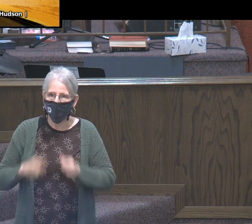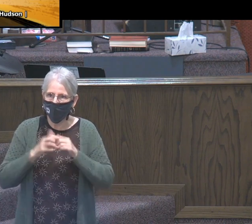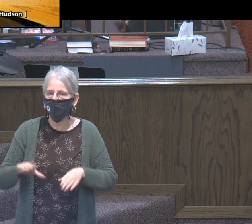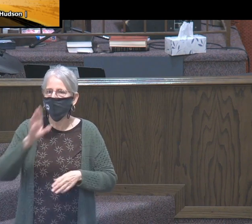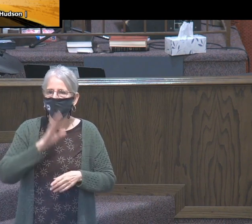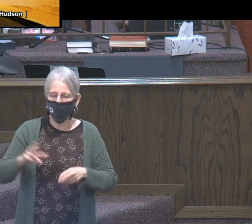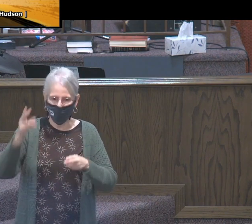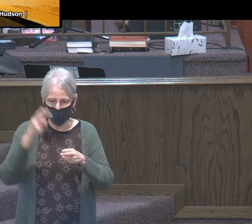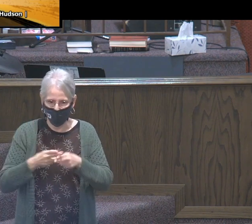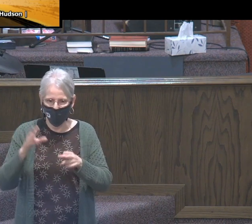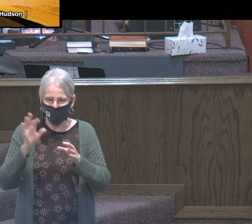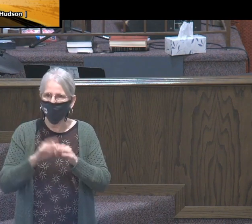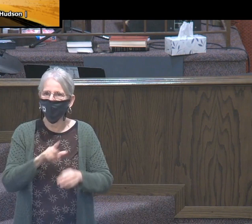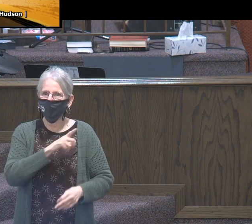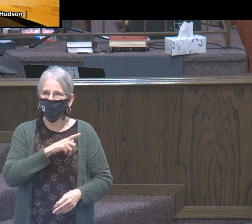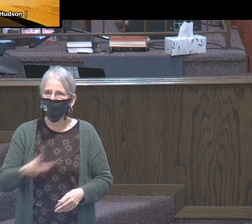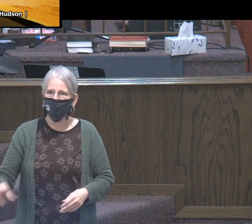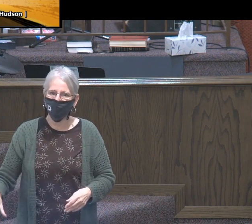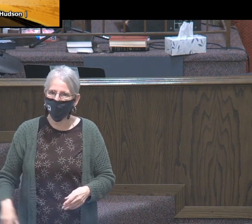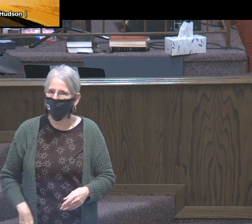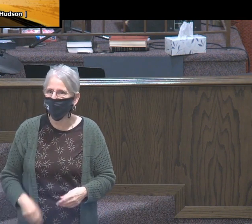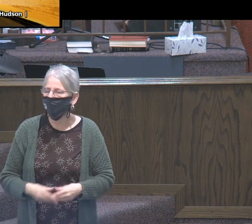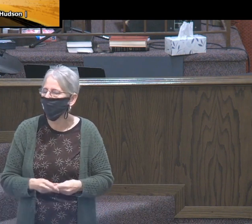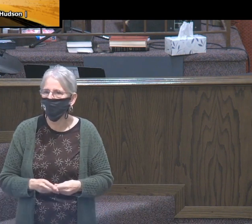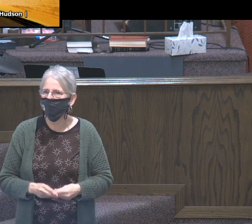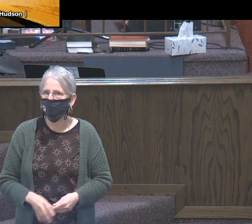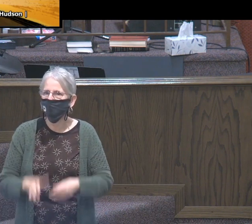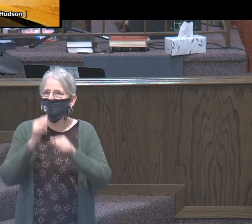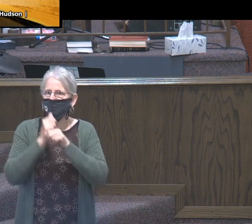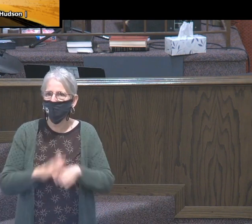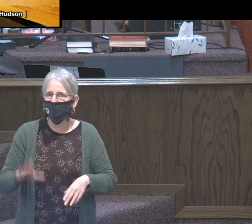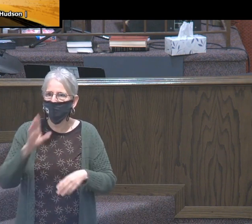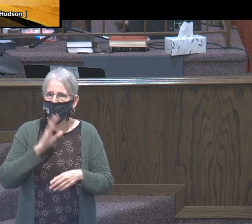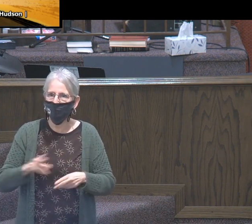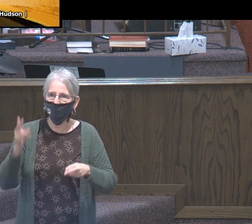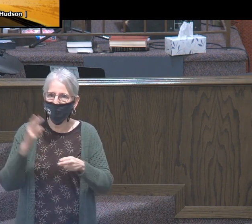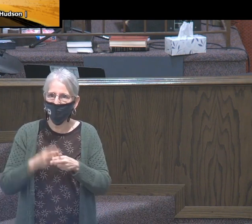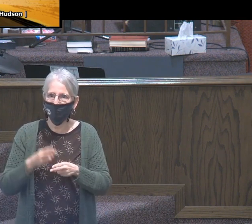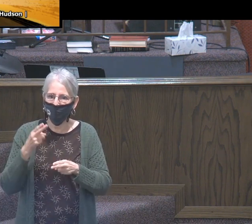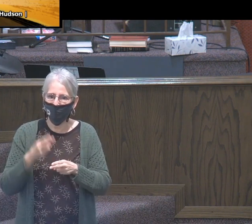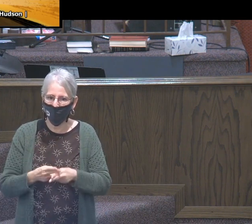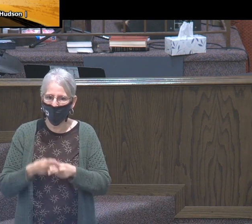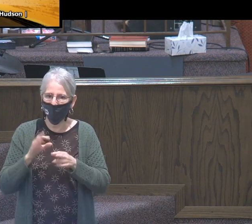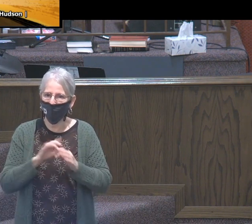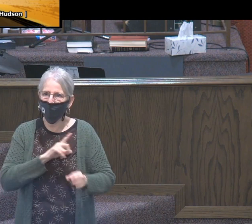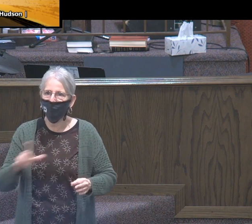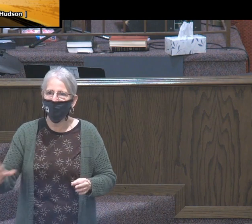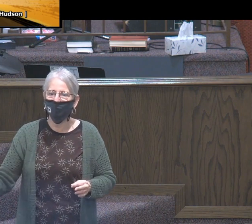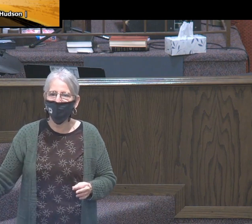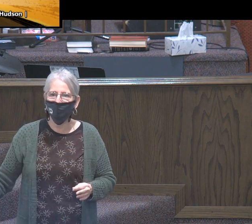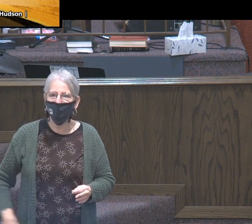Lord. Blessed be the name, blessed be the name, blessed be the name of the